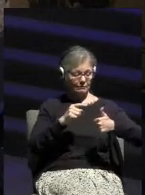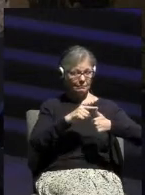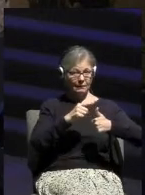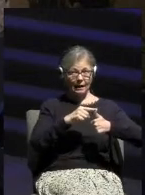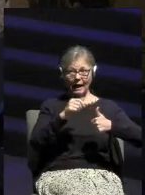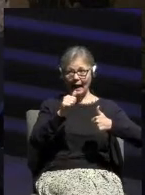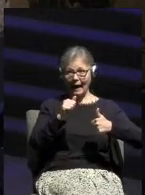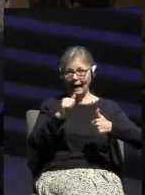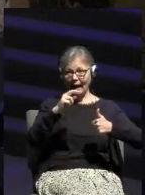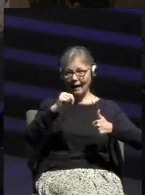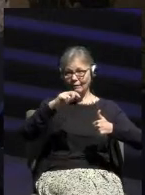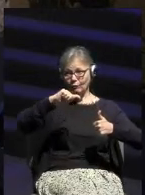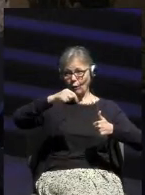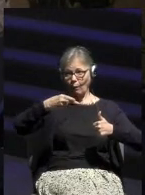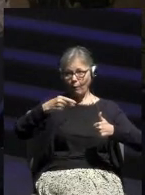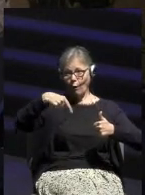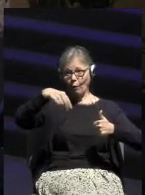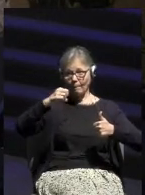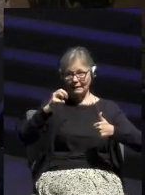anthropomorphism,